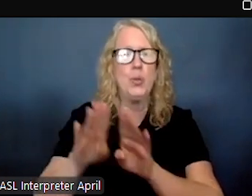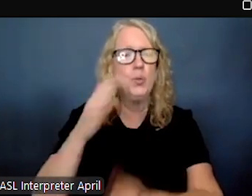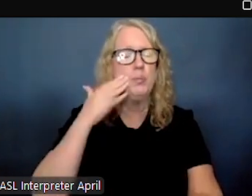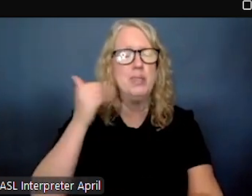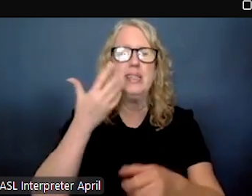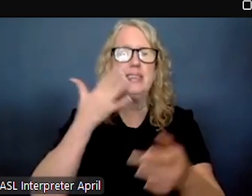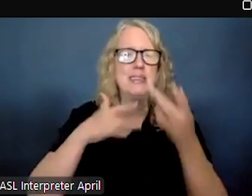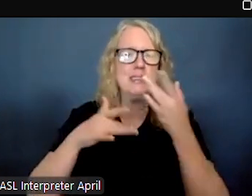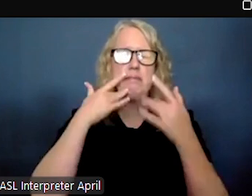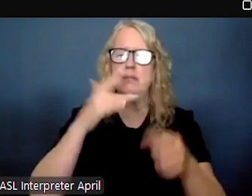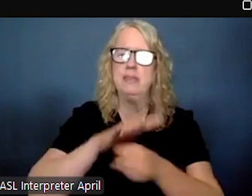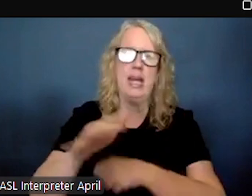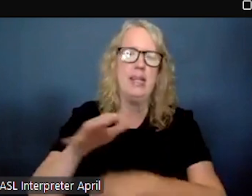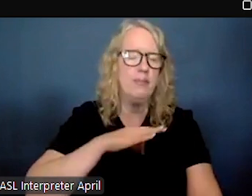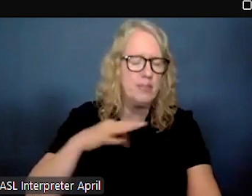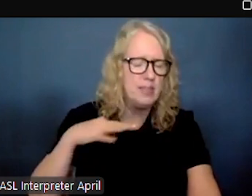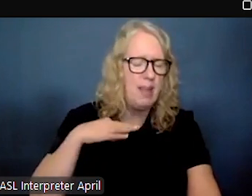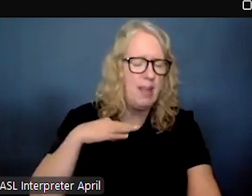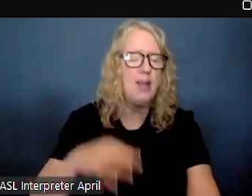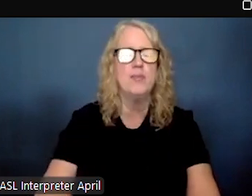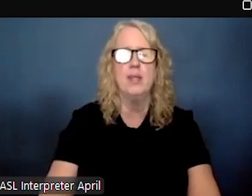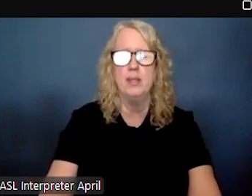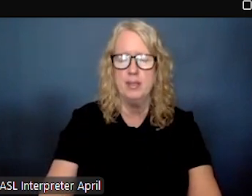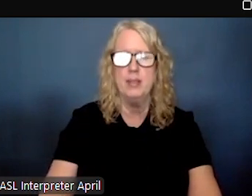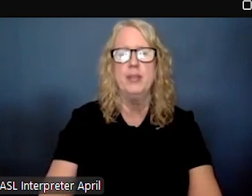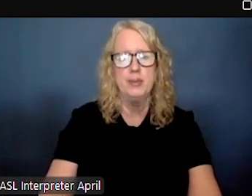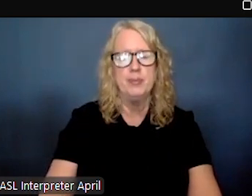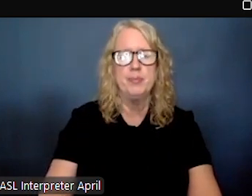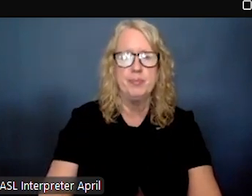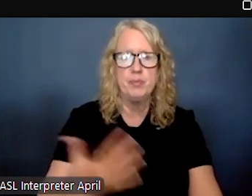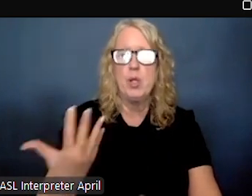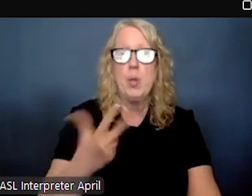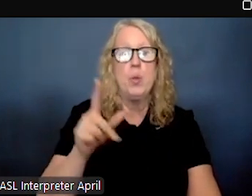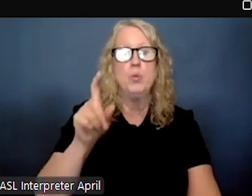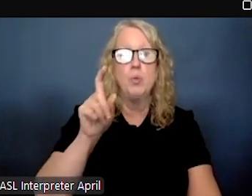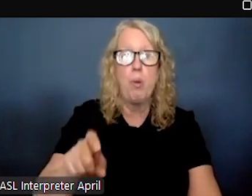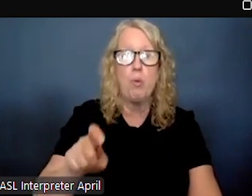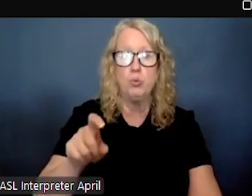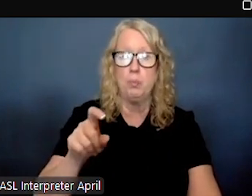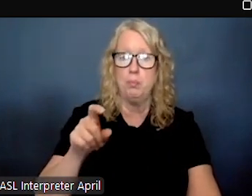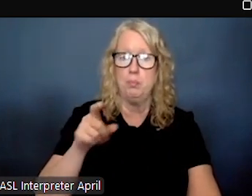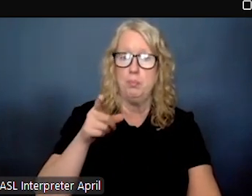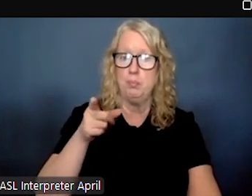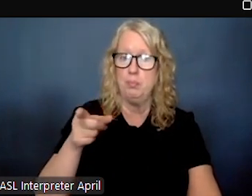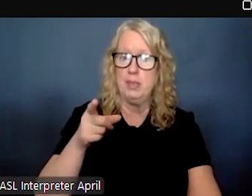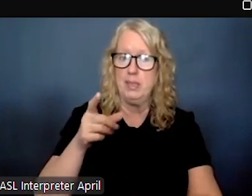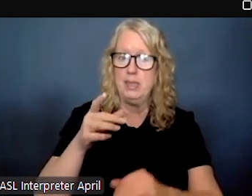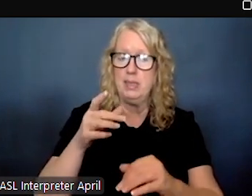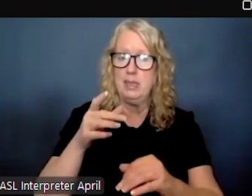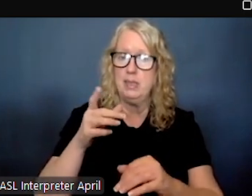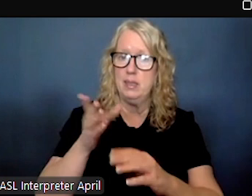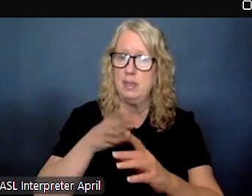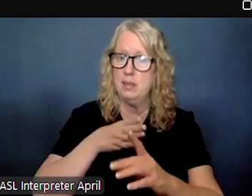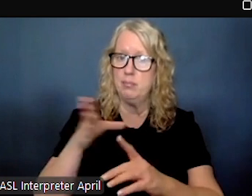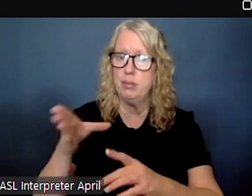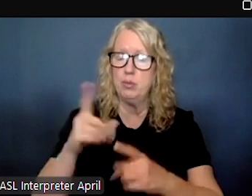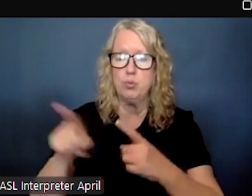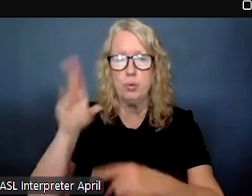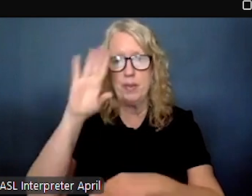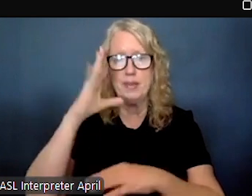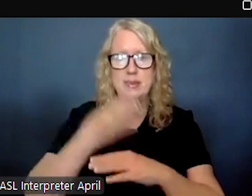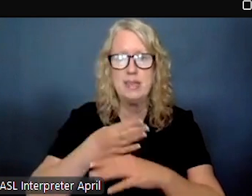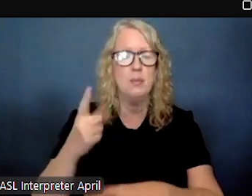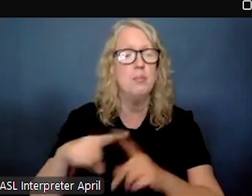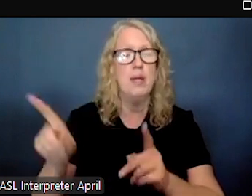staffing shortages. And so there was supposed to be a sight line right to the son. And